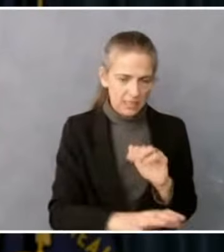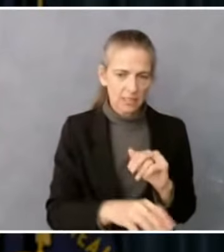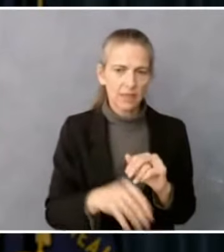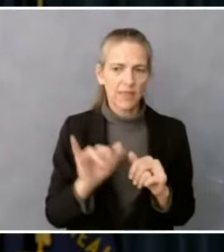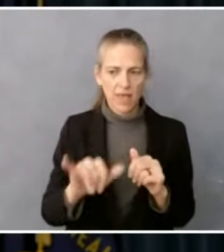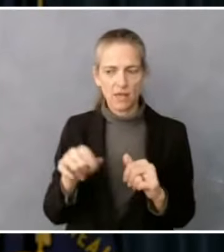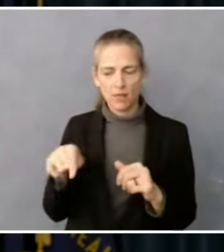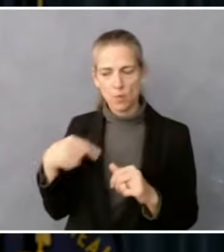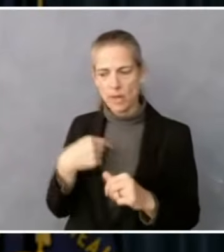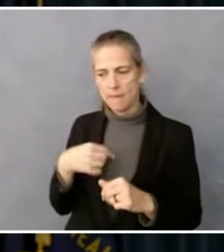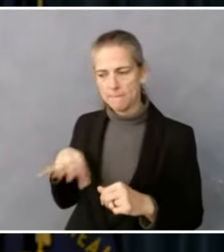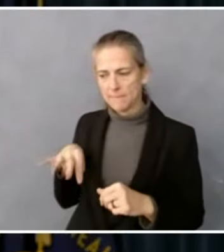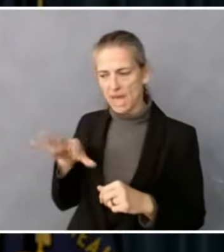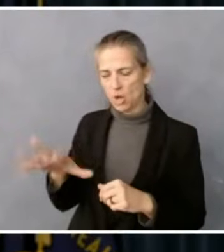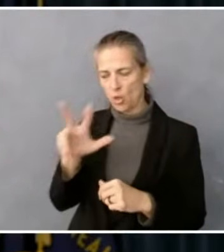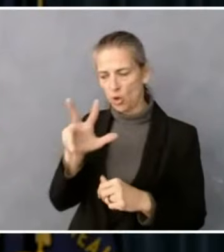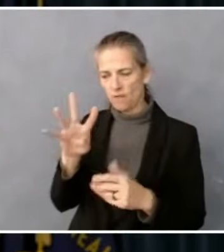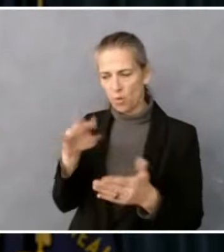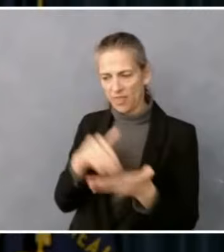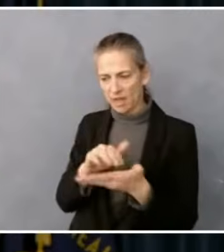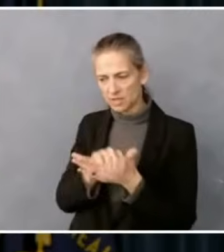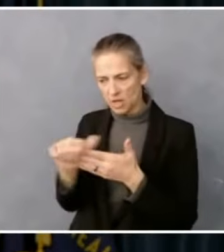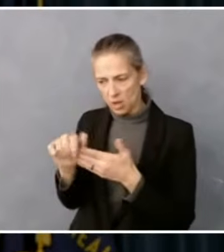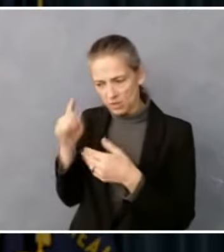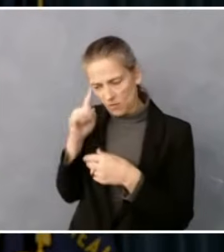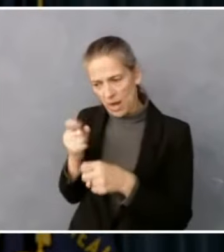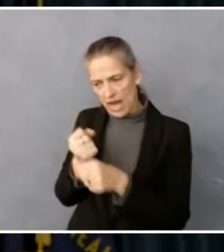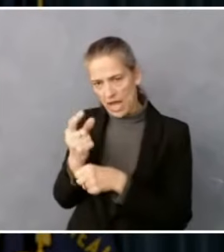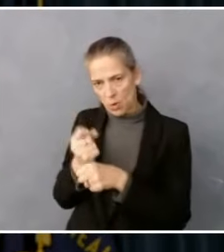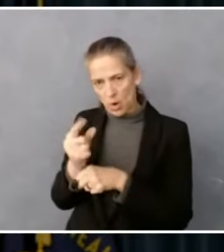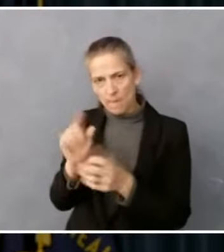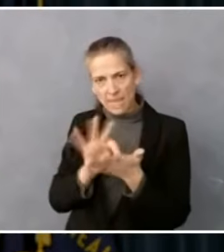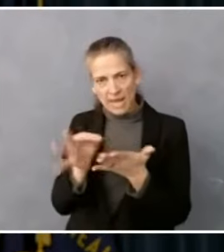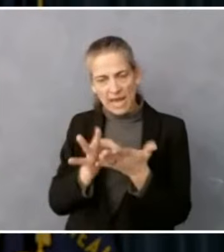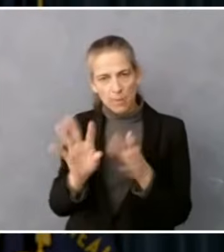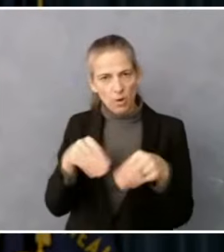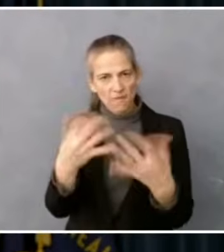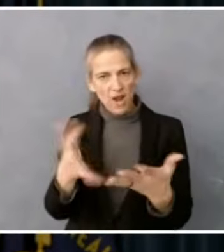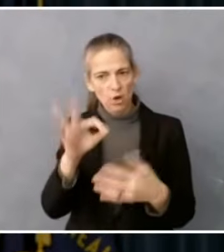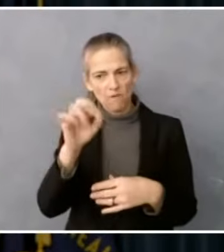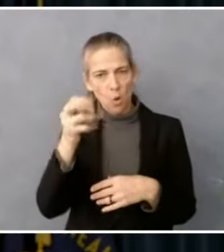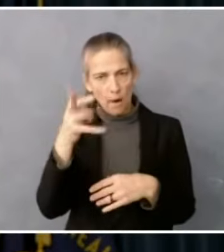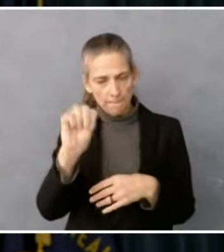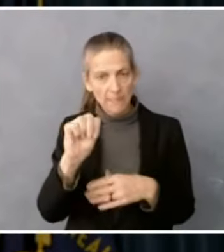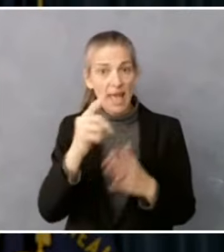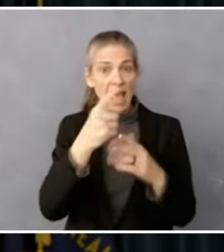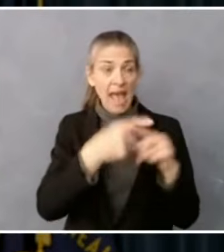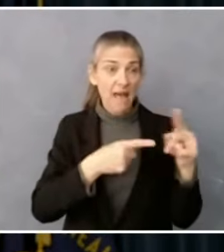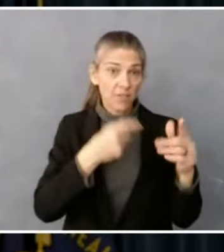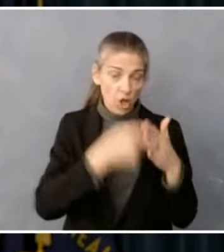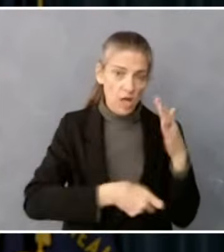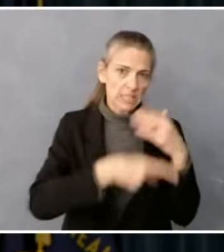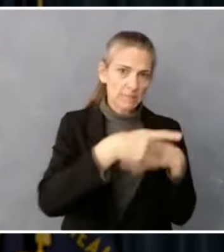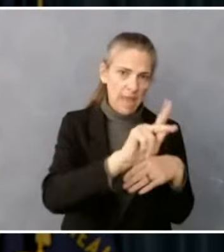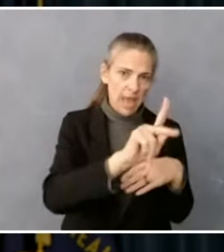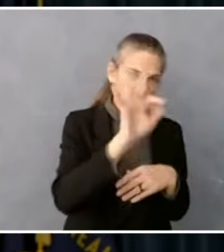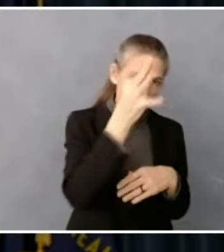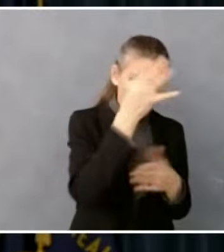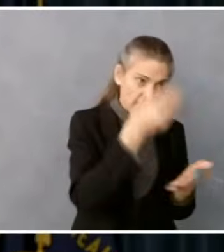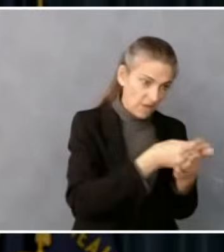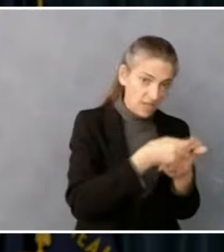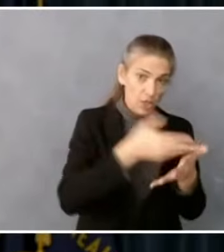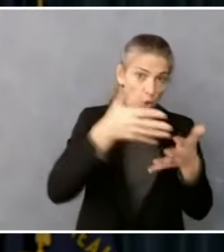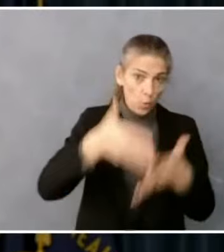paid $34,000 for an annual Medicaid Provider Forum. Half the cost was paid with federal funds. The rest is